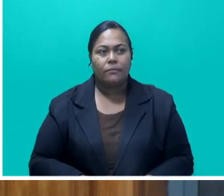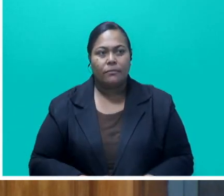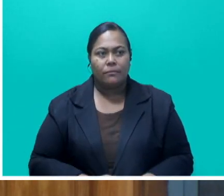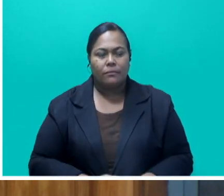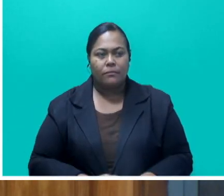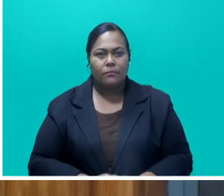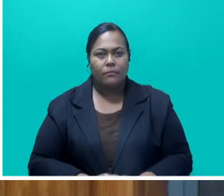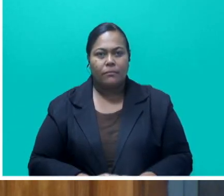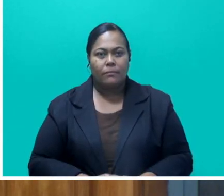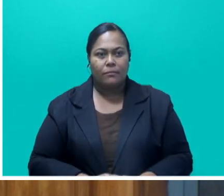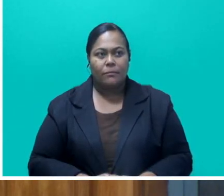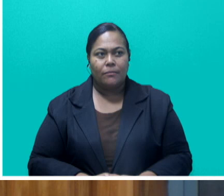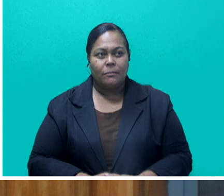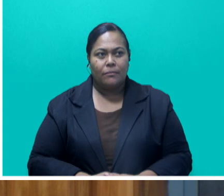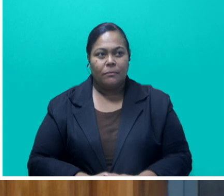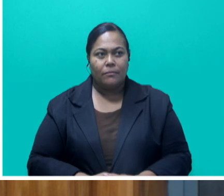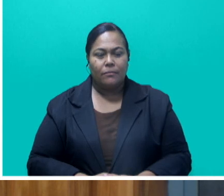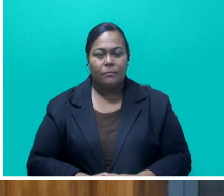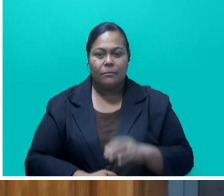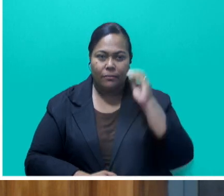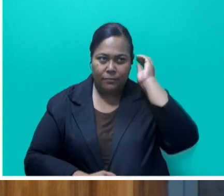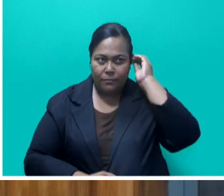Mr. Speaker, sir,